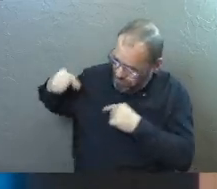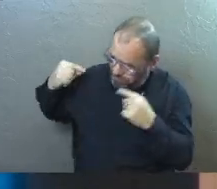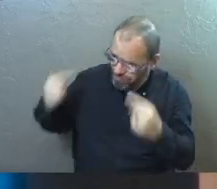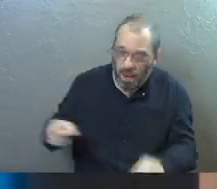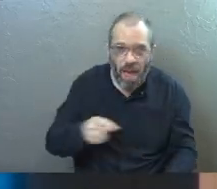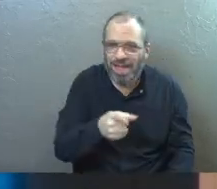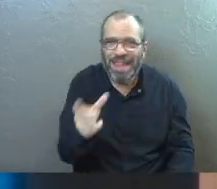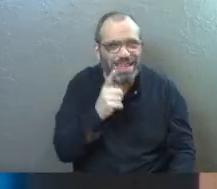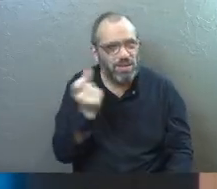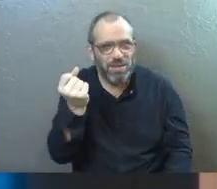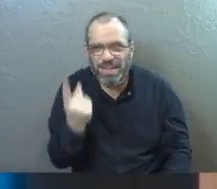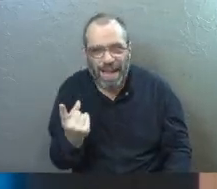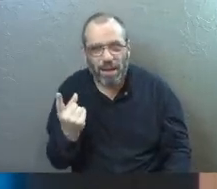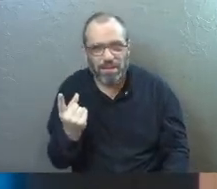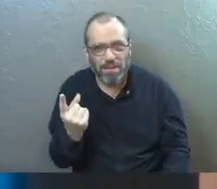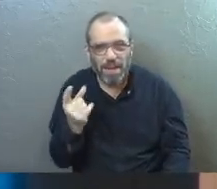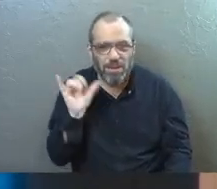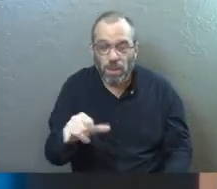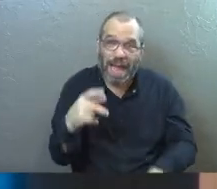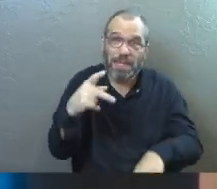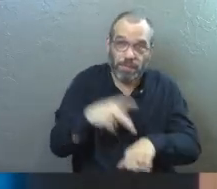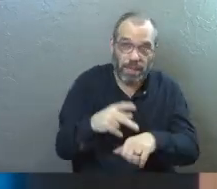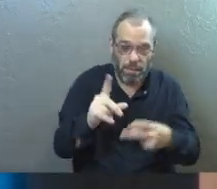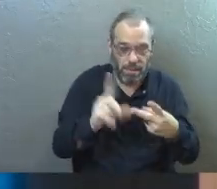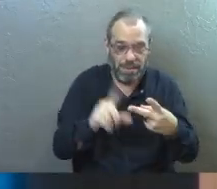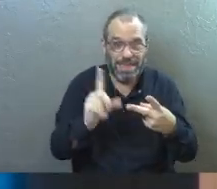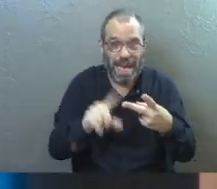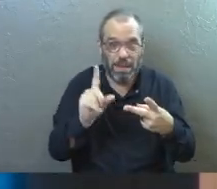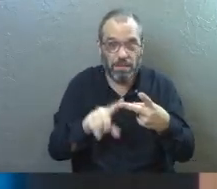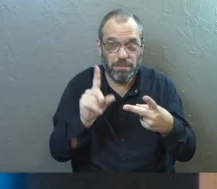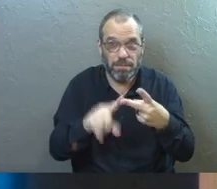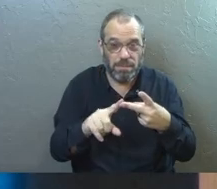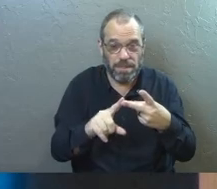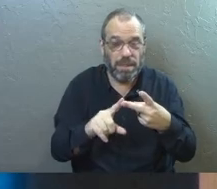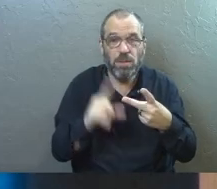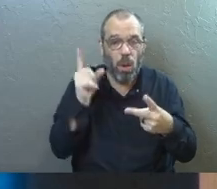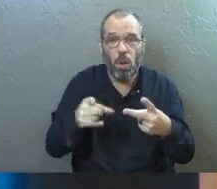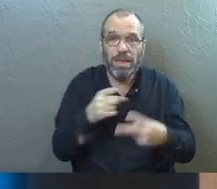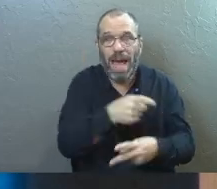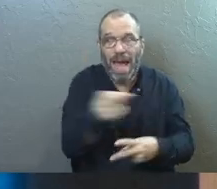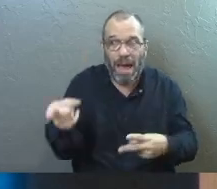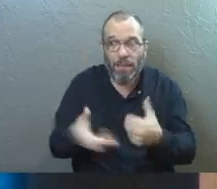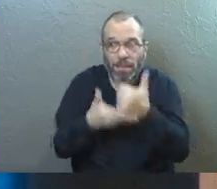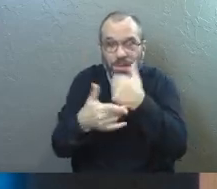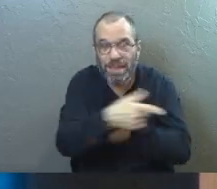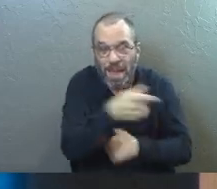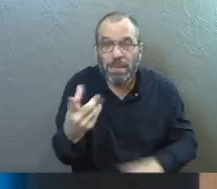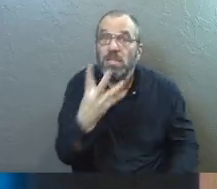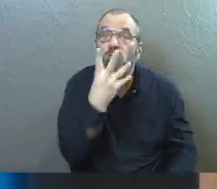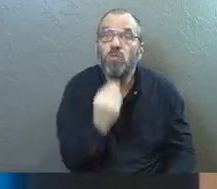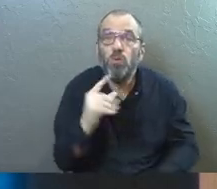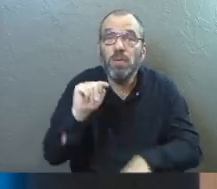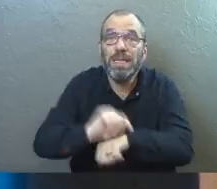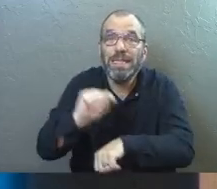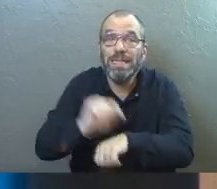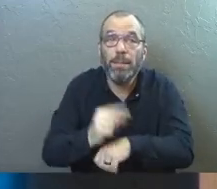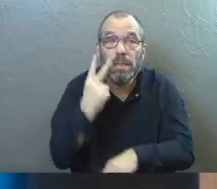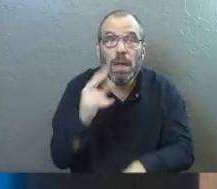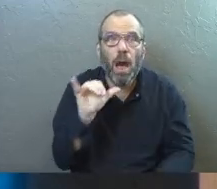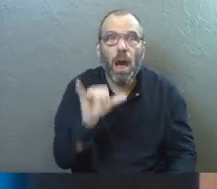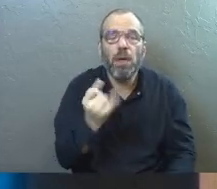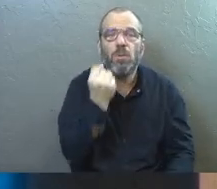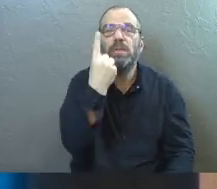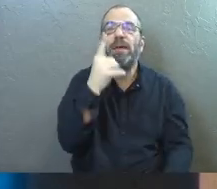did not see or understand the bigger picture. And so that's Peter's second part. The second part of Peter's goal is to get these people, these Jews in the temple, to see the light